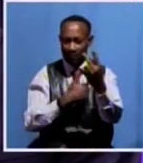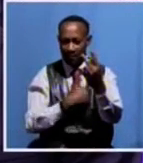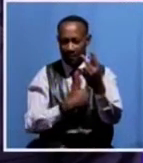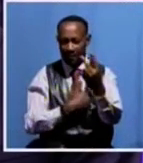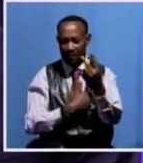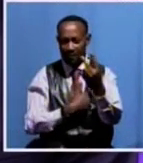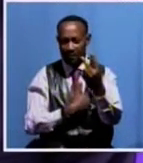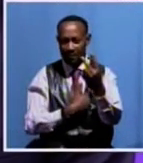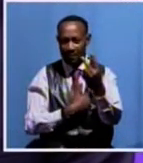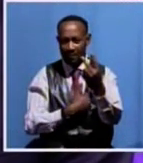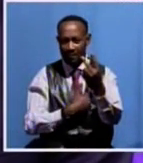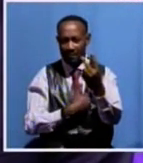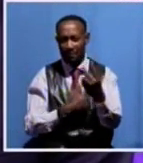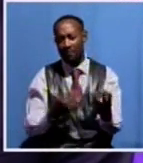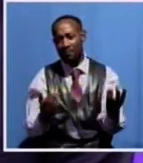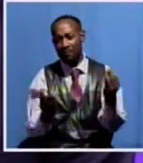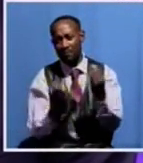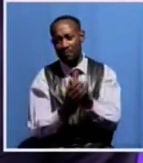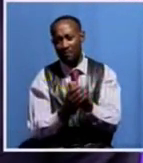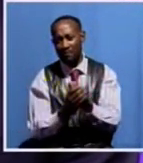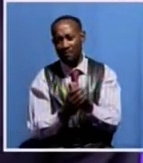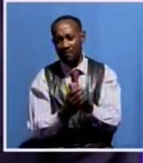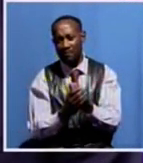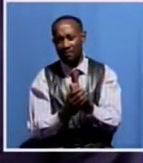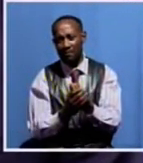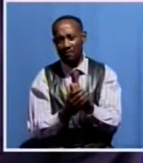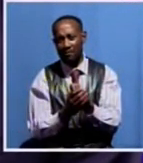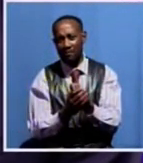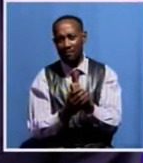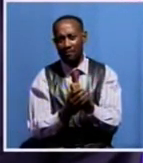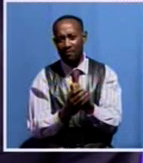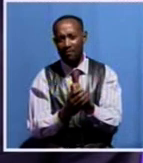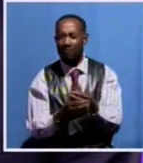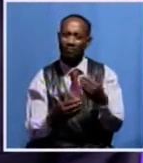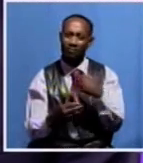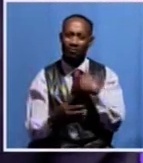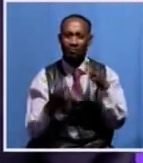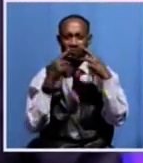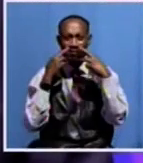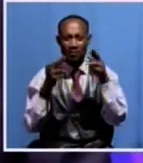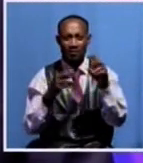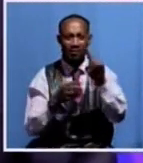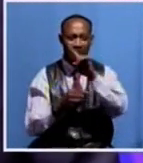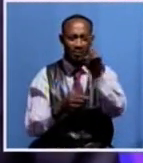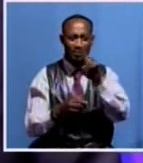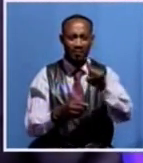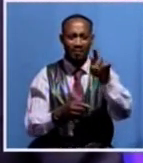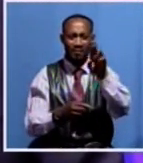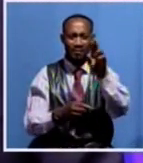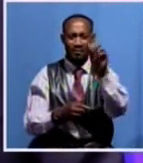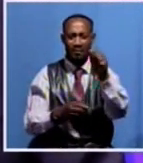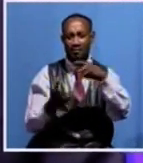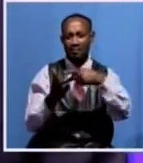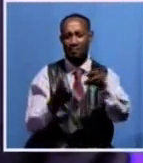between input VAT and output VAT, and that mismatch resulted in ZRA paying out more